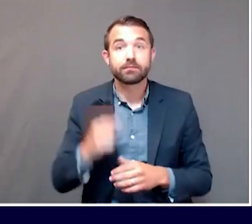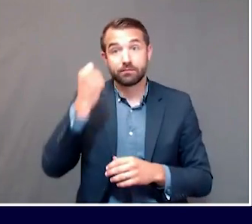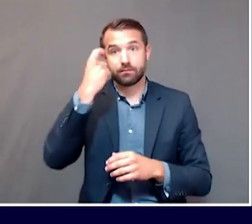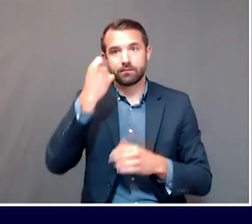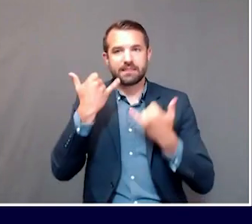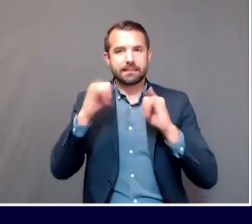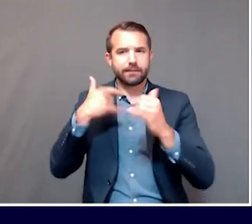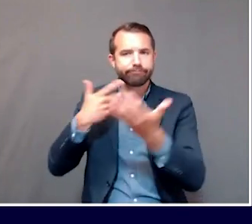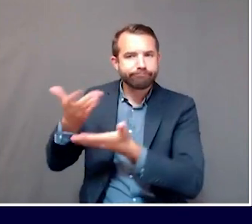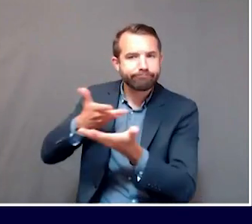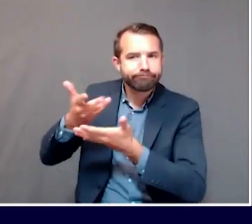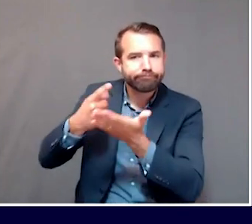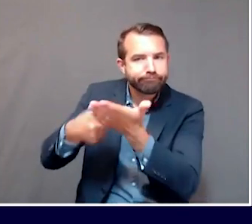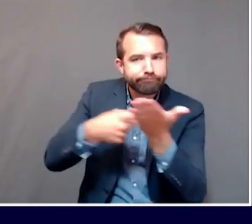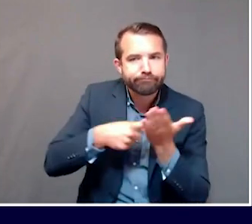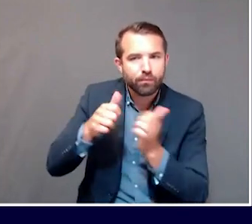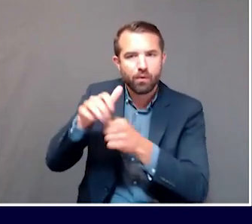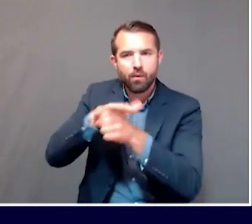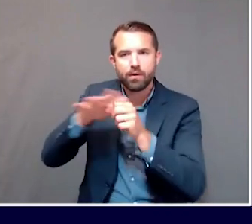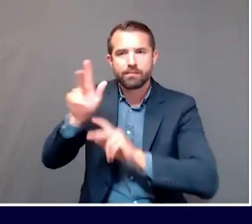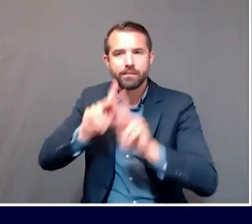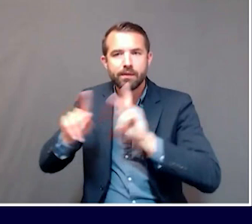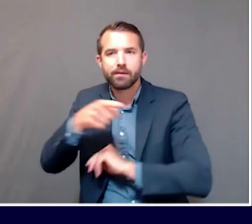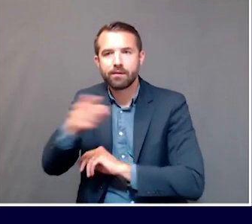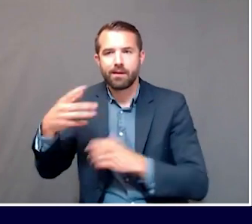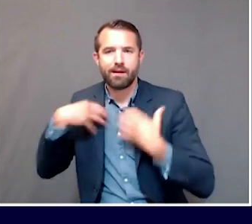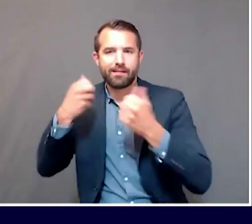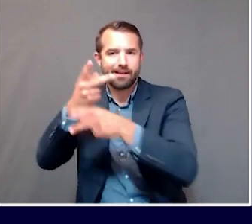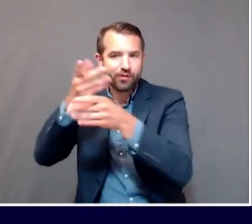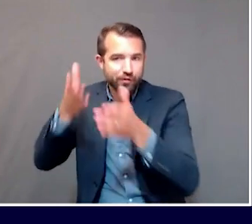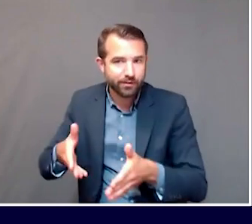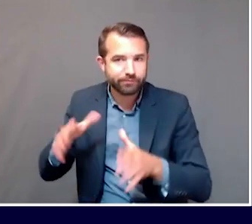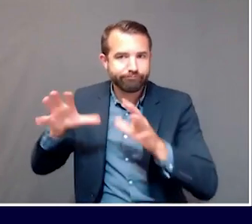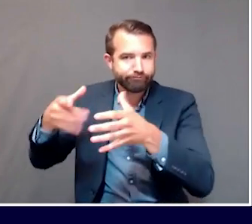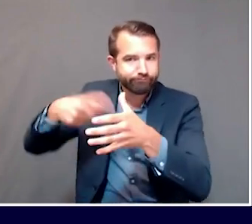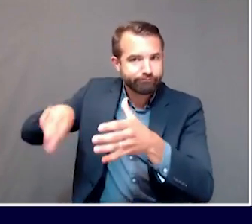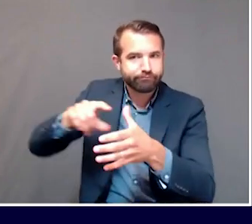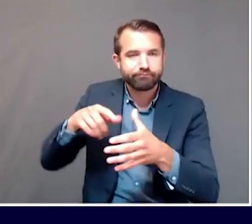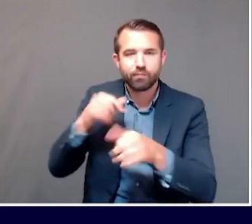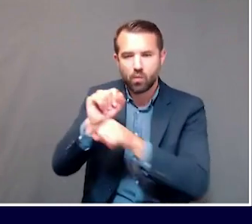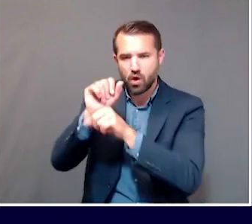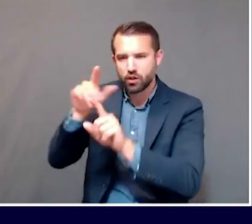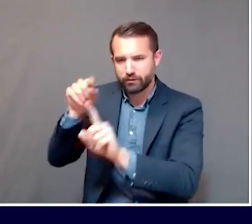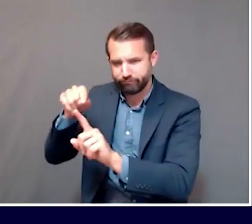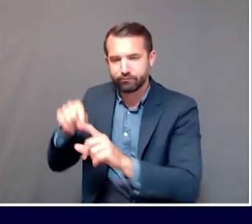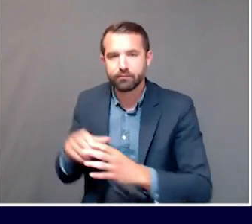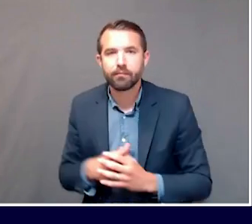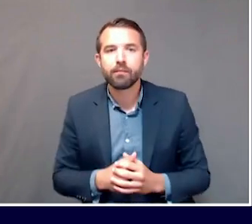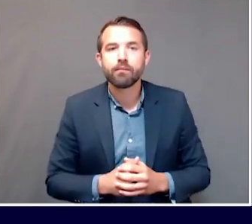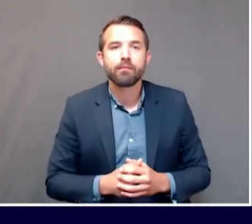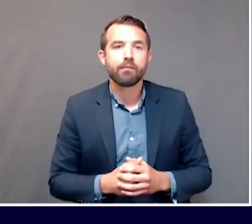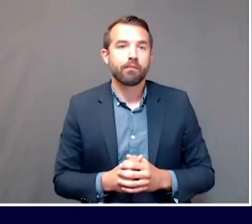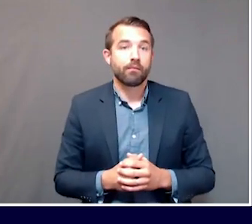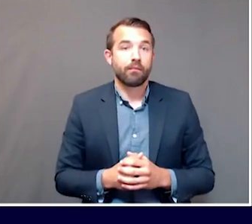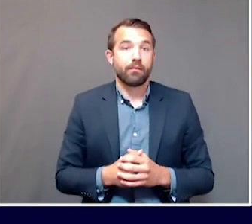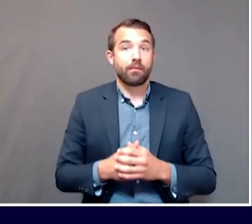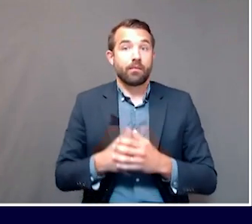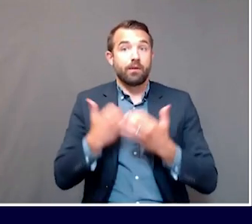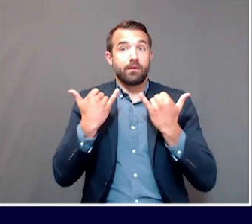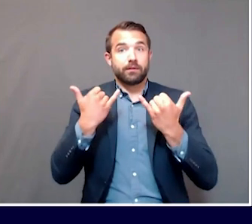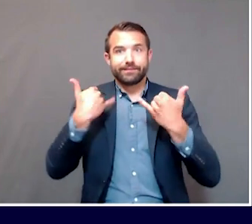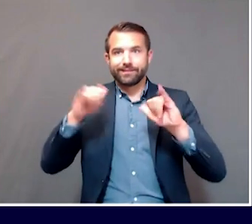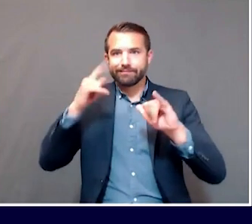and healthcare entities there. Now, with specific respect to the individuals who were here, again, we are investigating